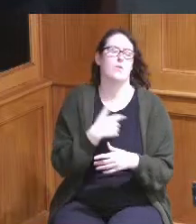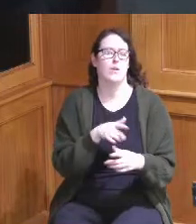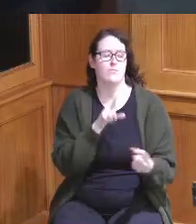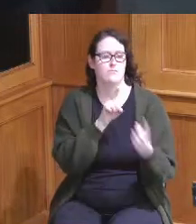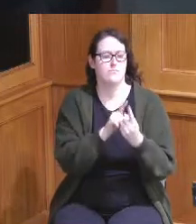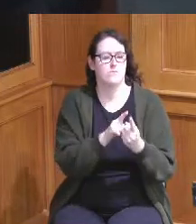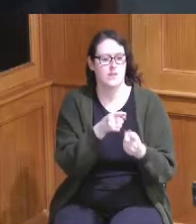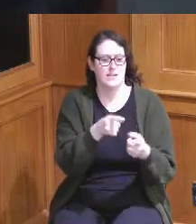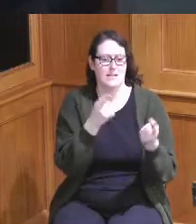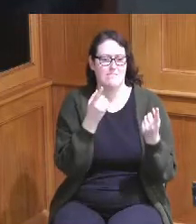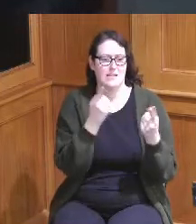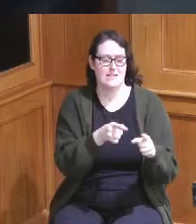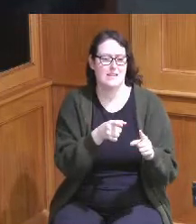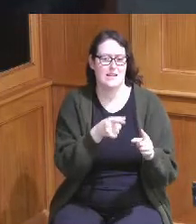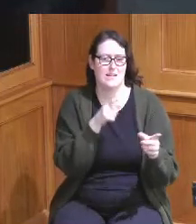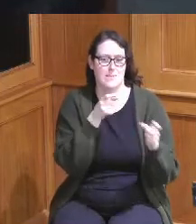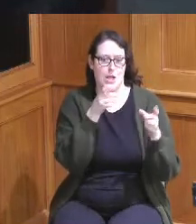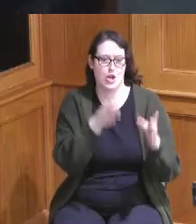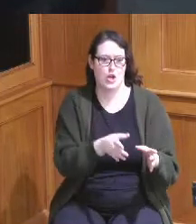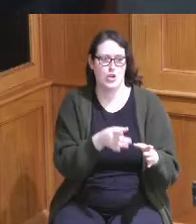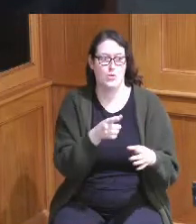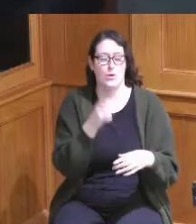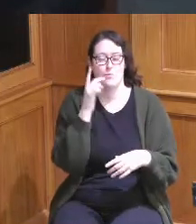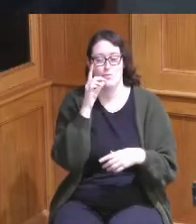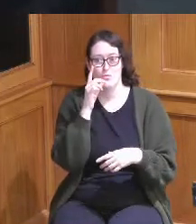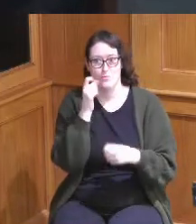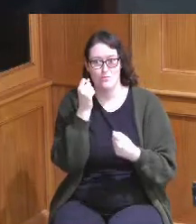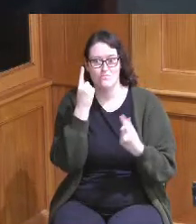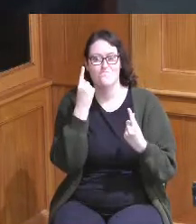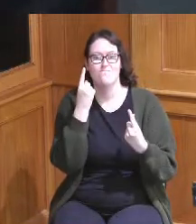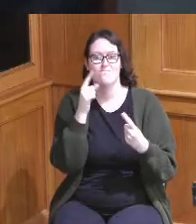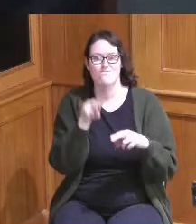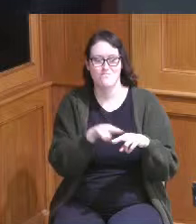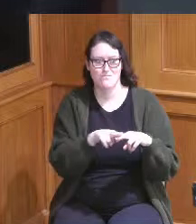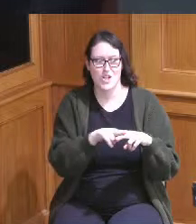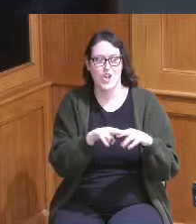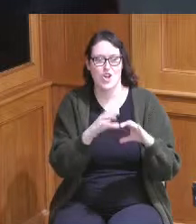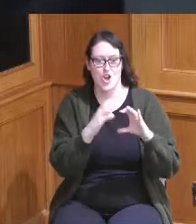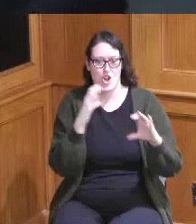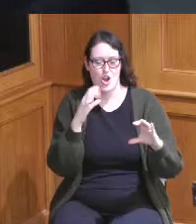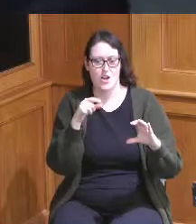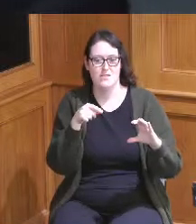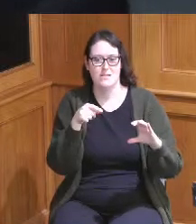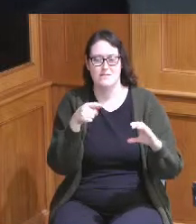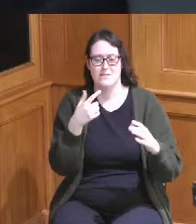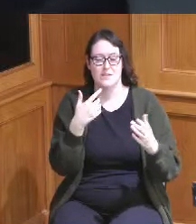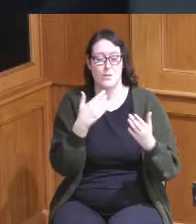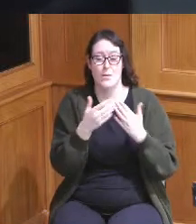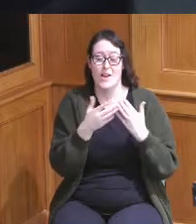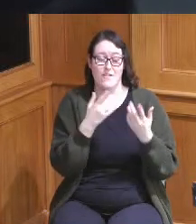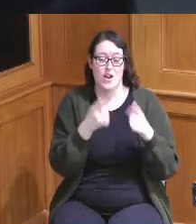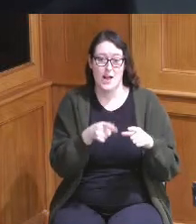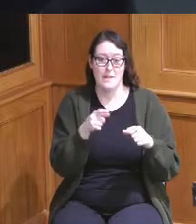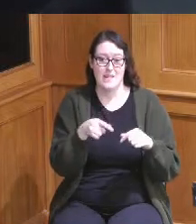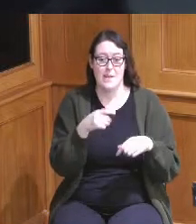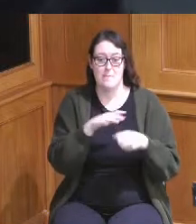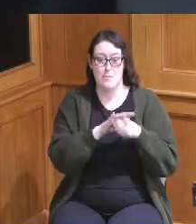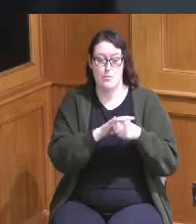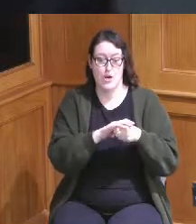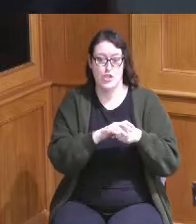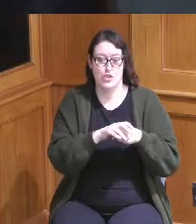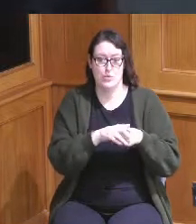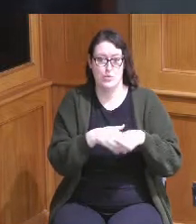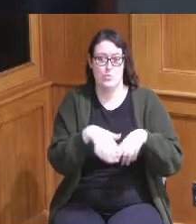commander. We realize that it is a rail car that, for one way or another, the pressure relief valve had